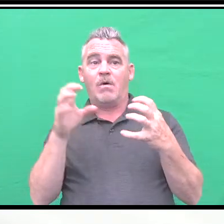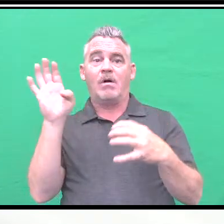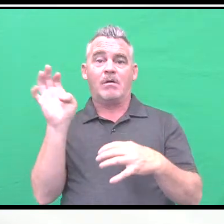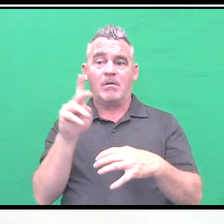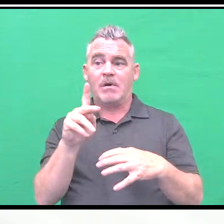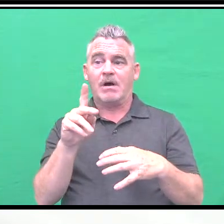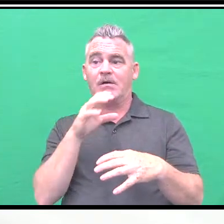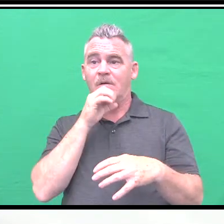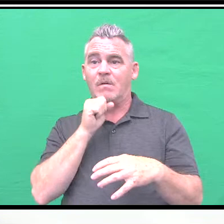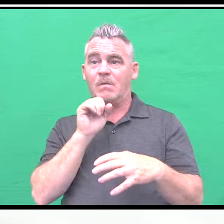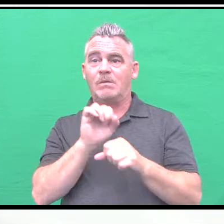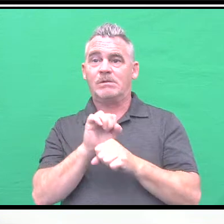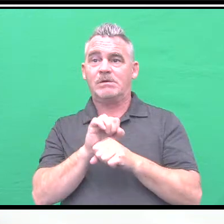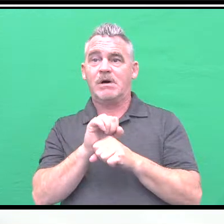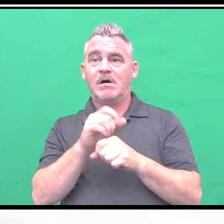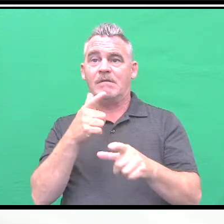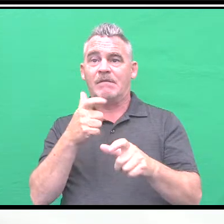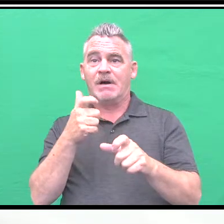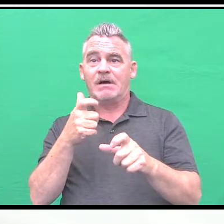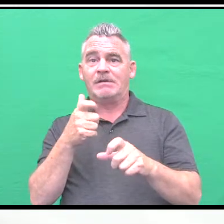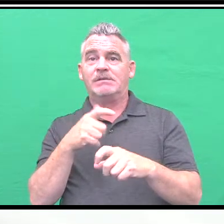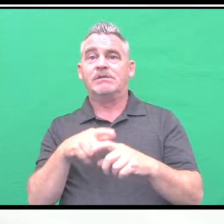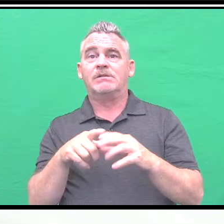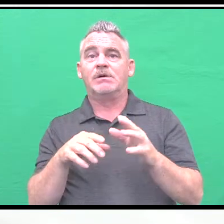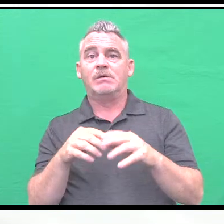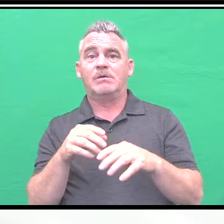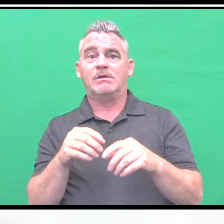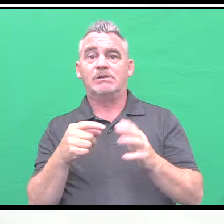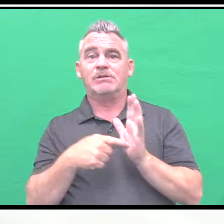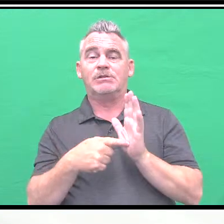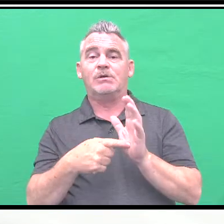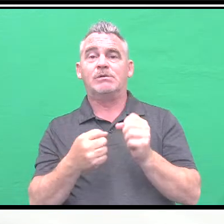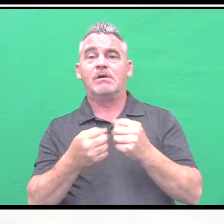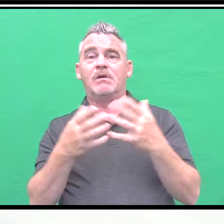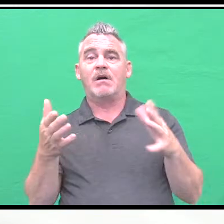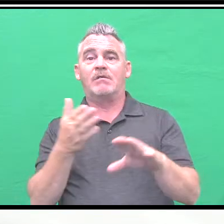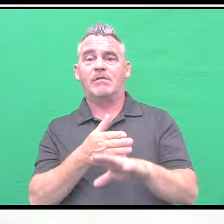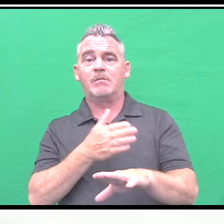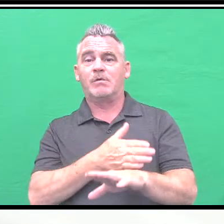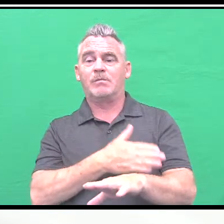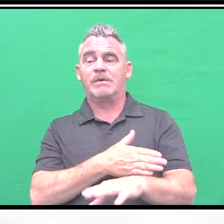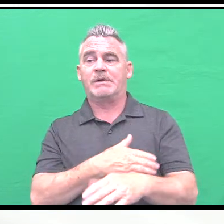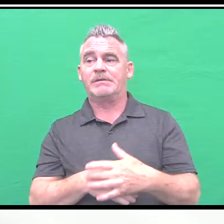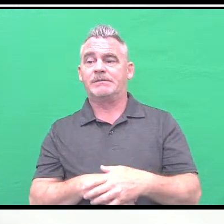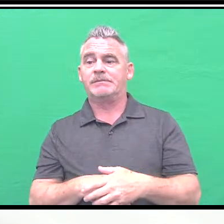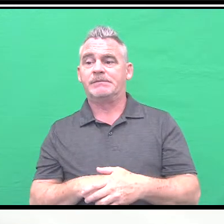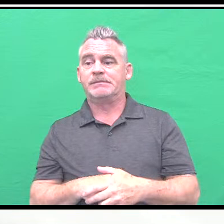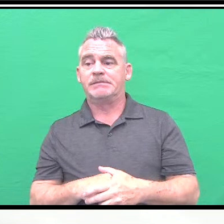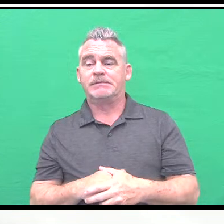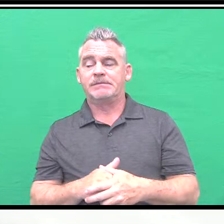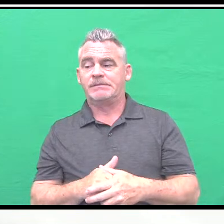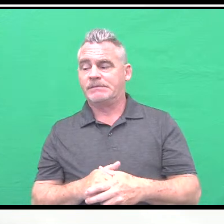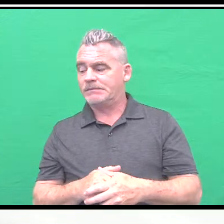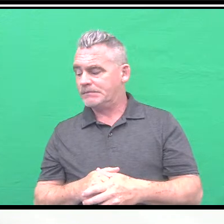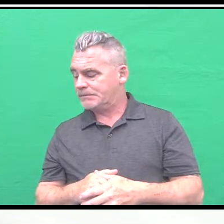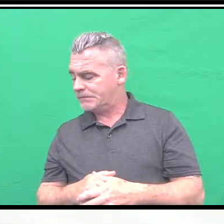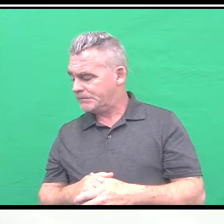So it's shown lots of improvement. And that last year we saved